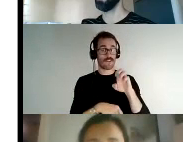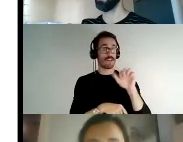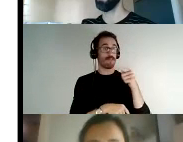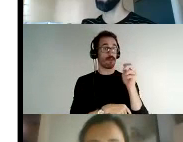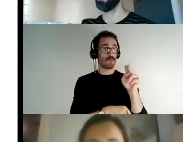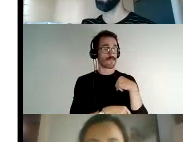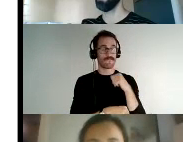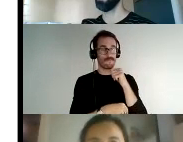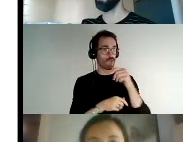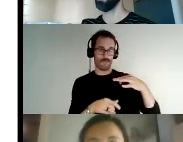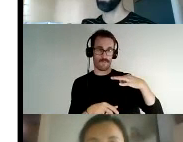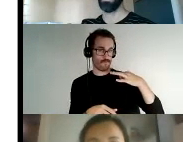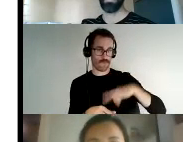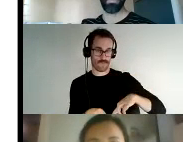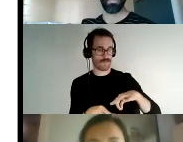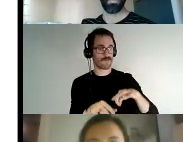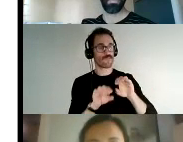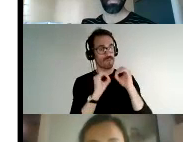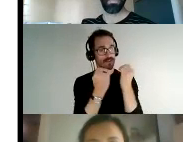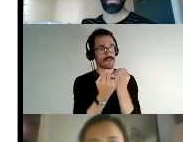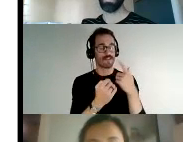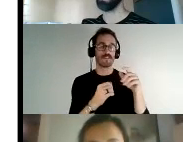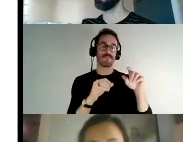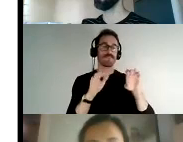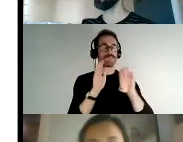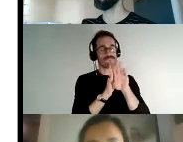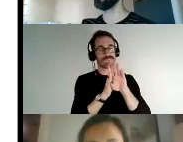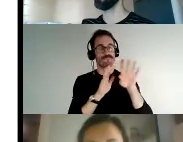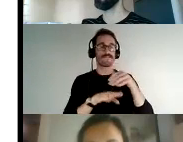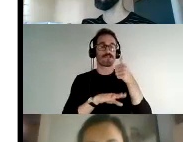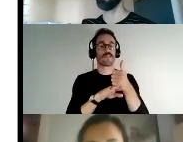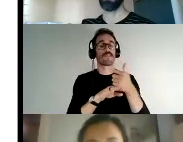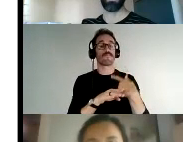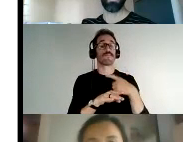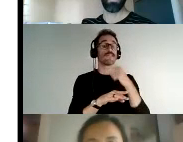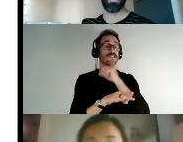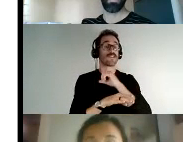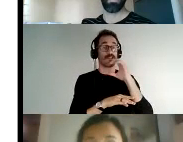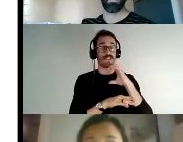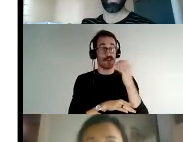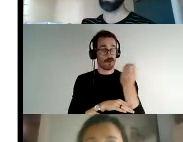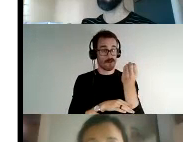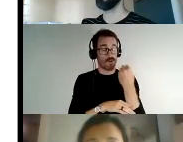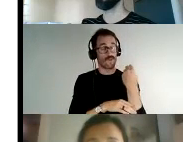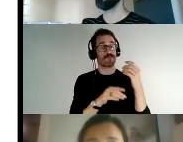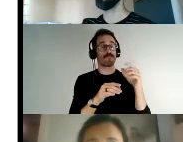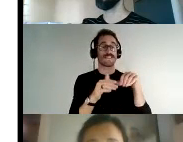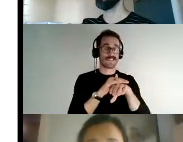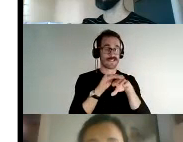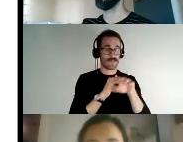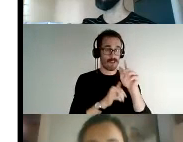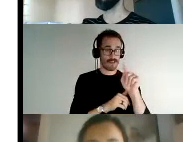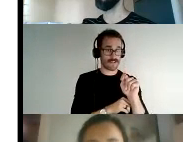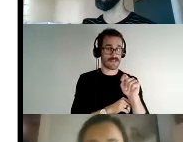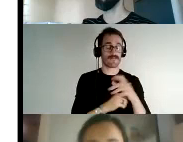provincial organization funded by the Ontario Ministry for Seniors and Accessibility. We implement the Ontario